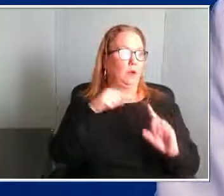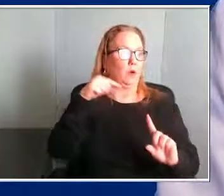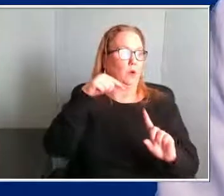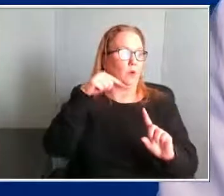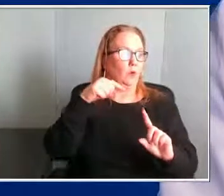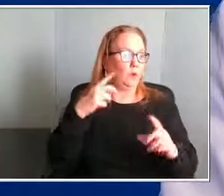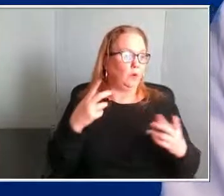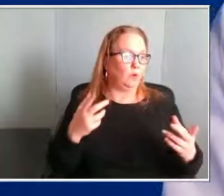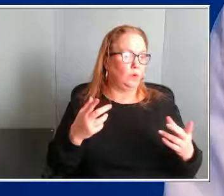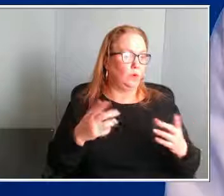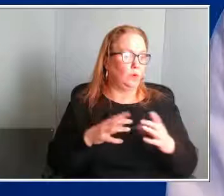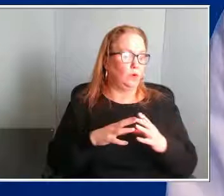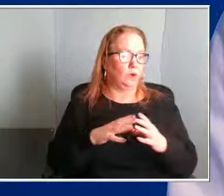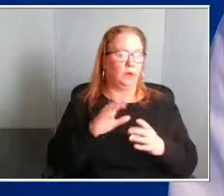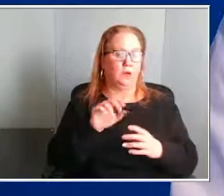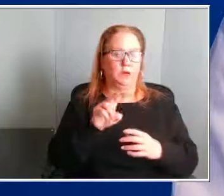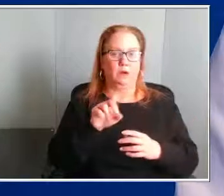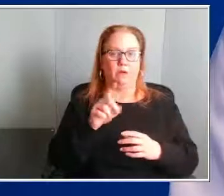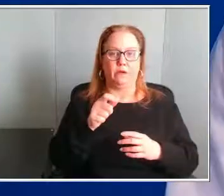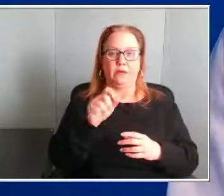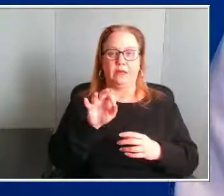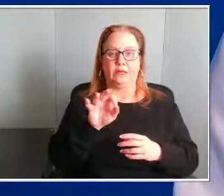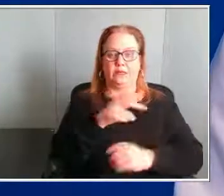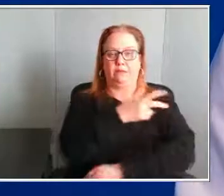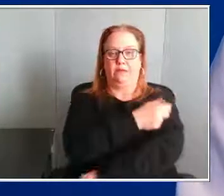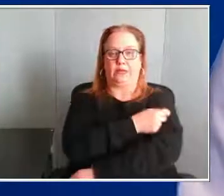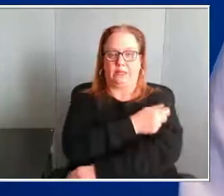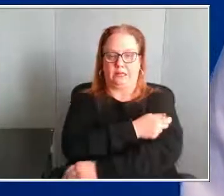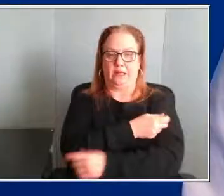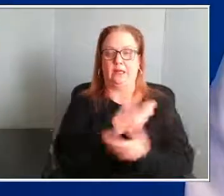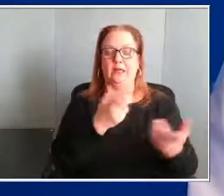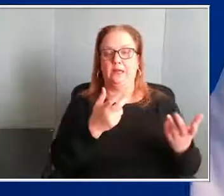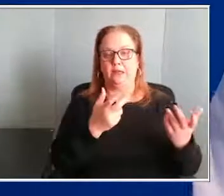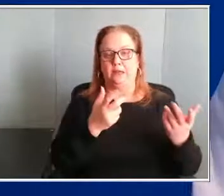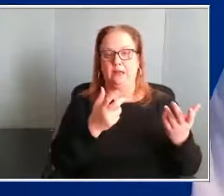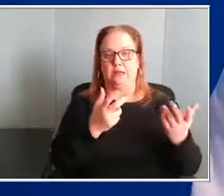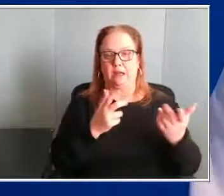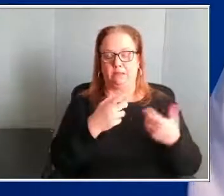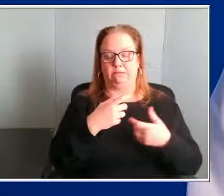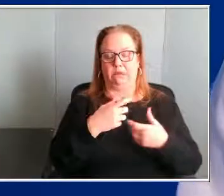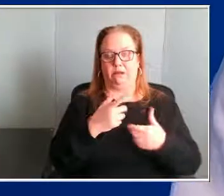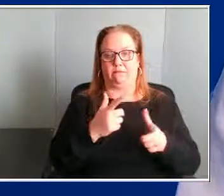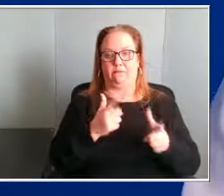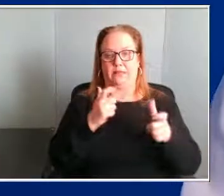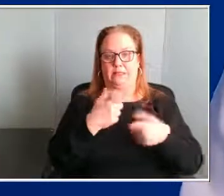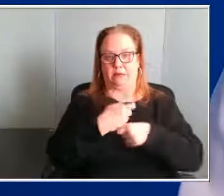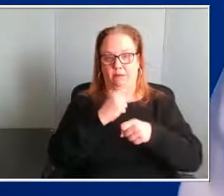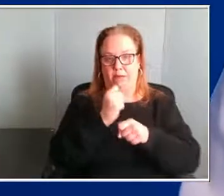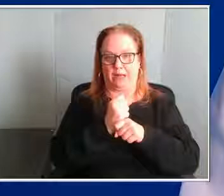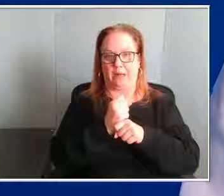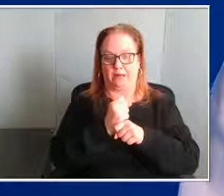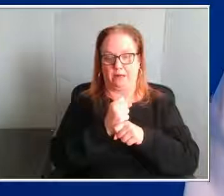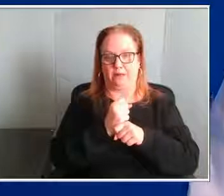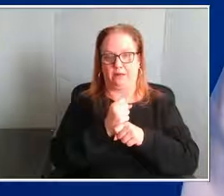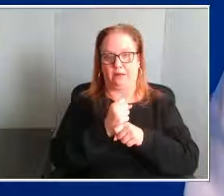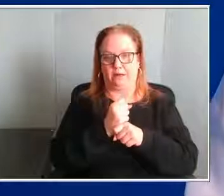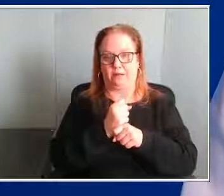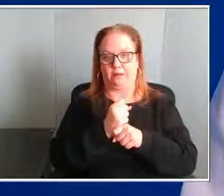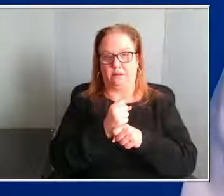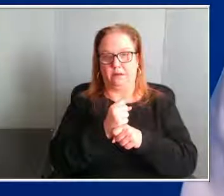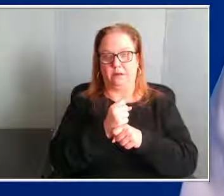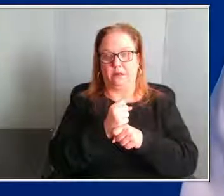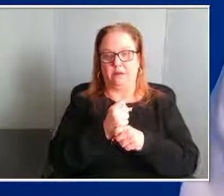about the COVID-19 vaccines, how rapidly they were created. Of course, it was on the shoulders